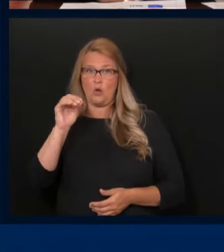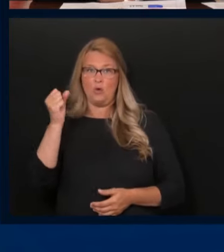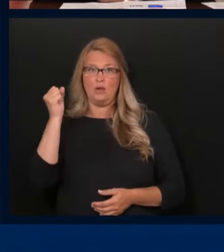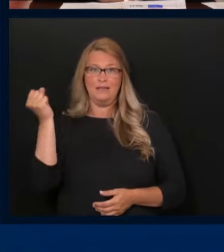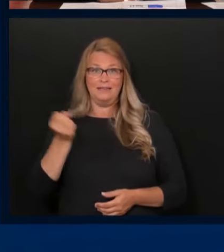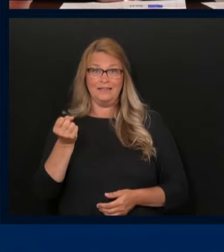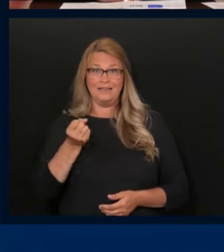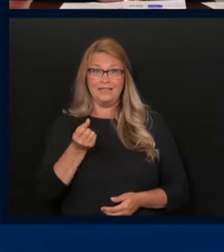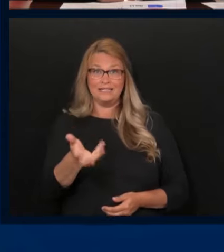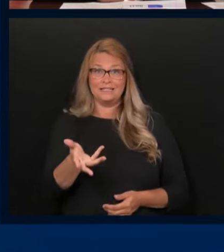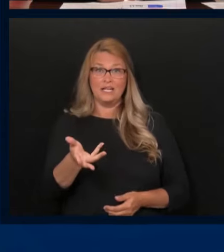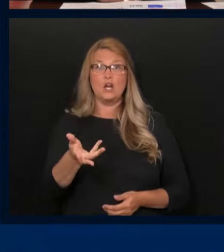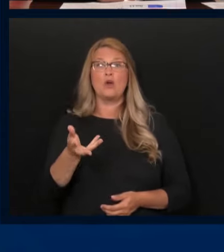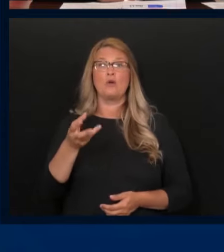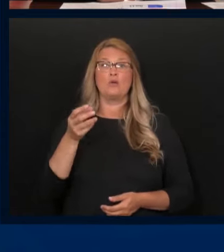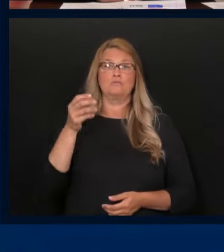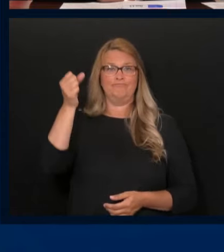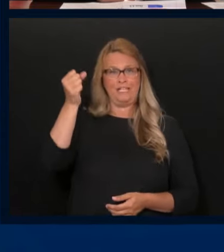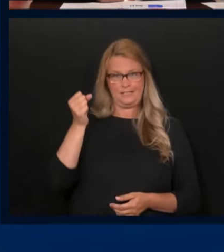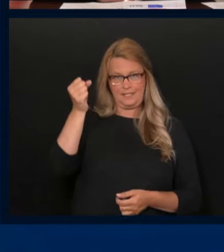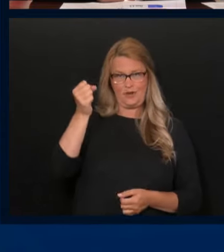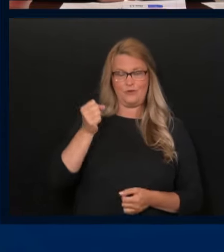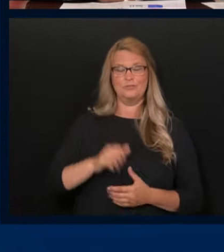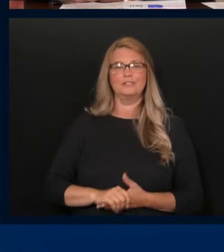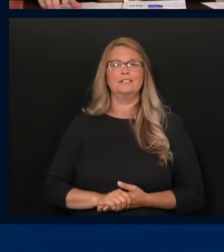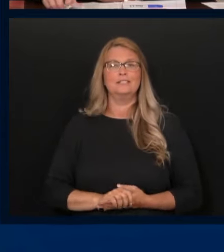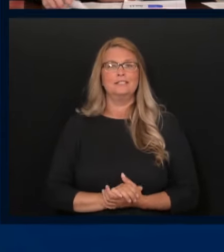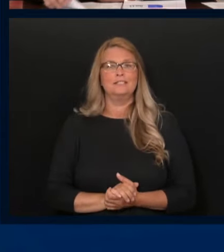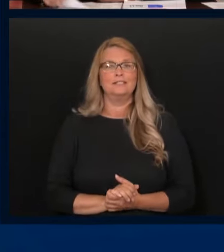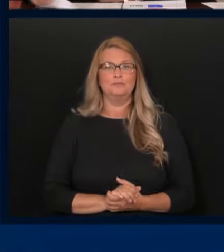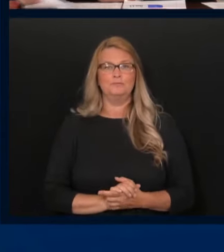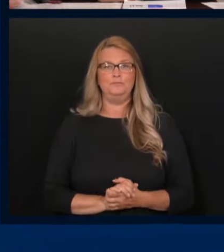are available on my website.